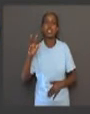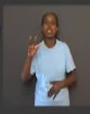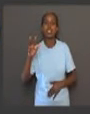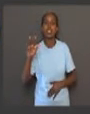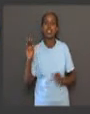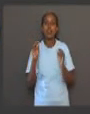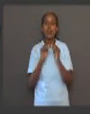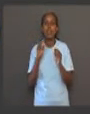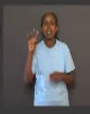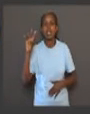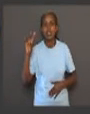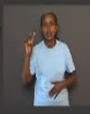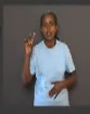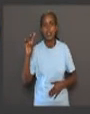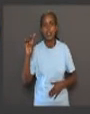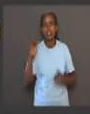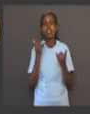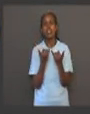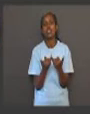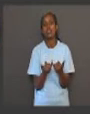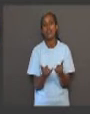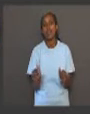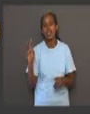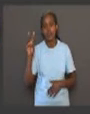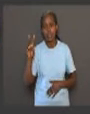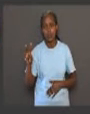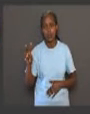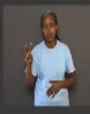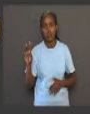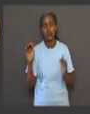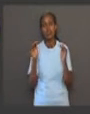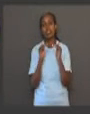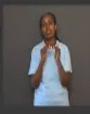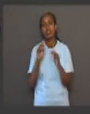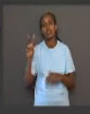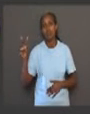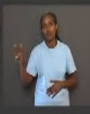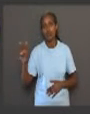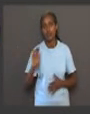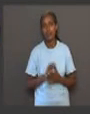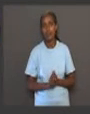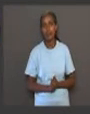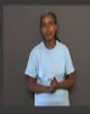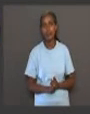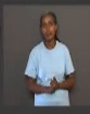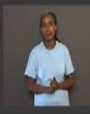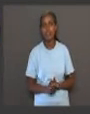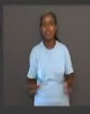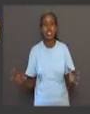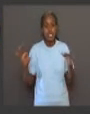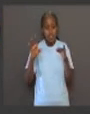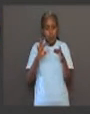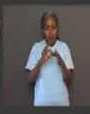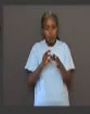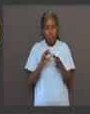3 plus 7 divided by 2 is 2. The